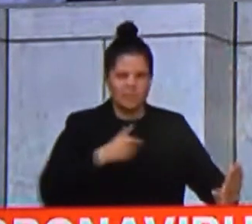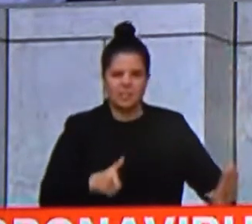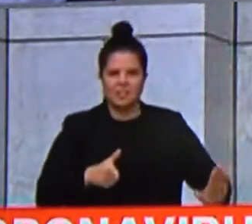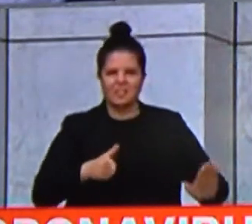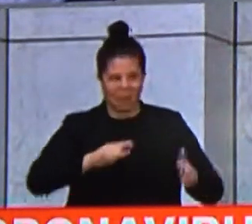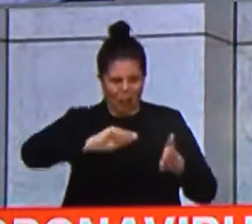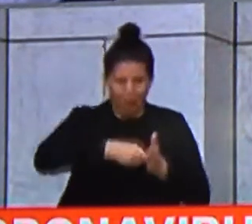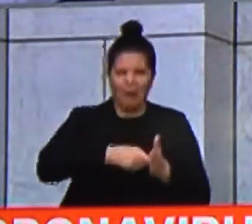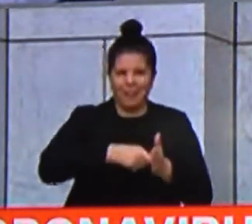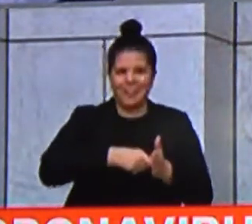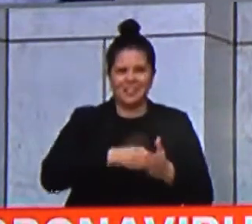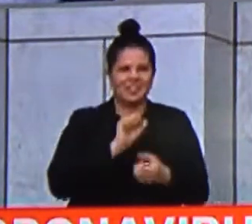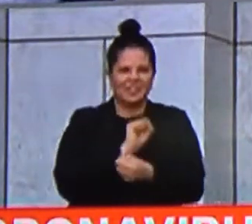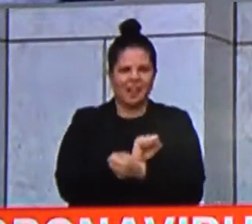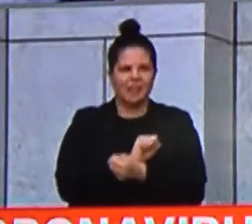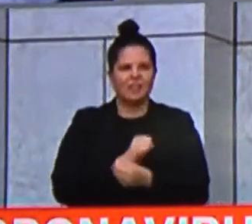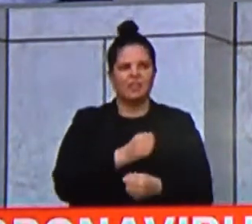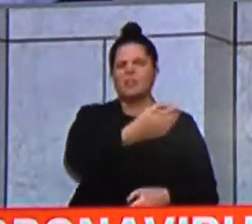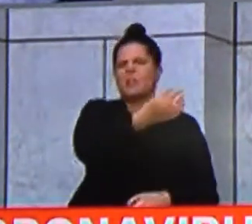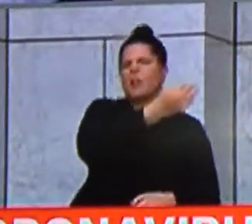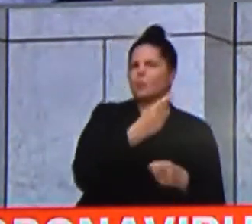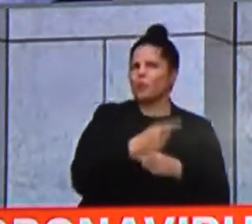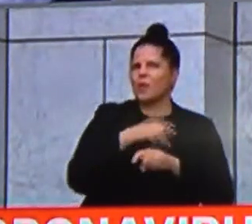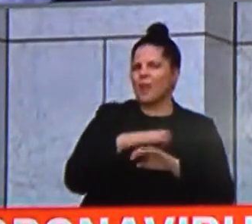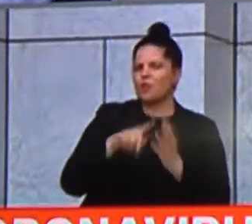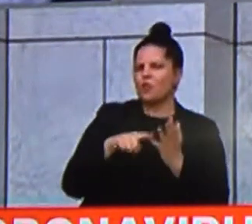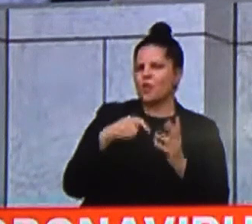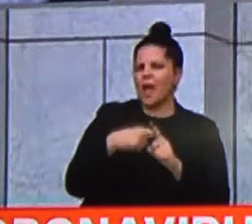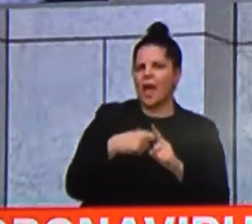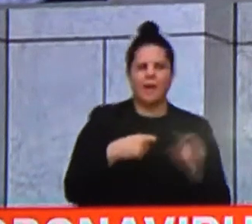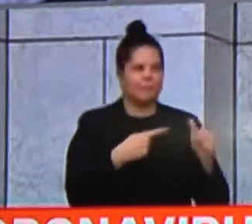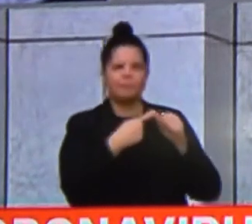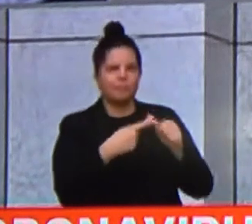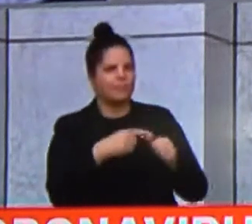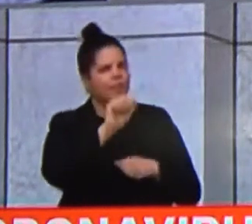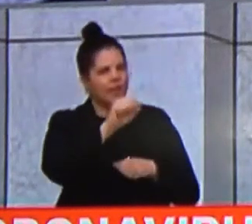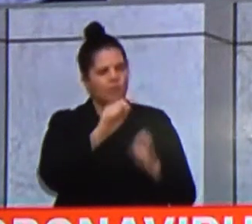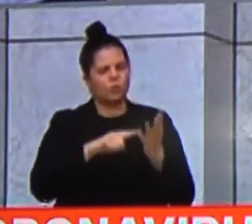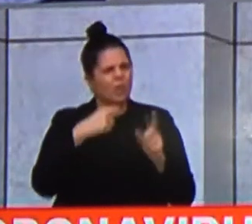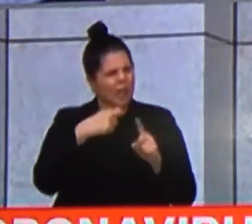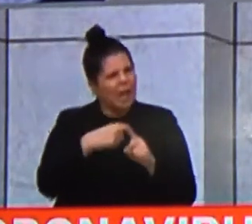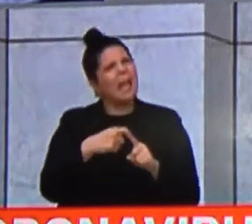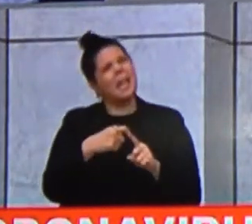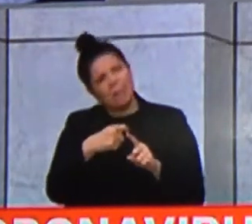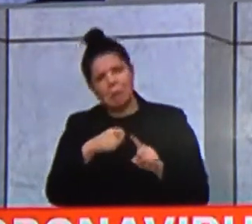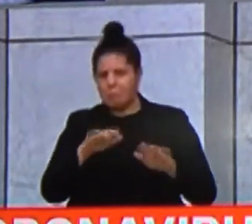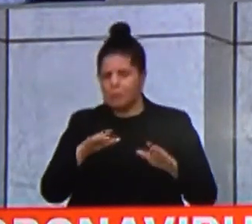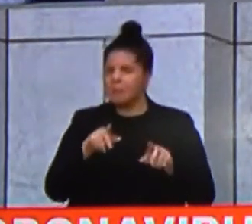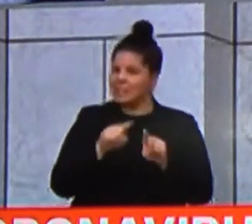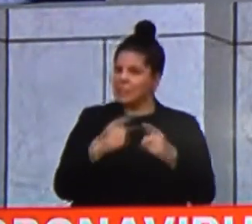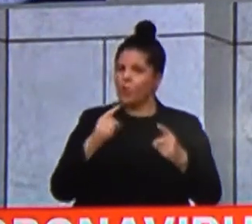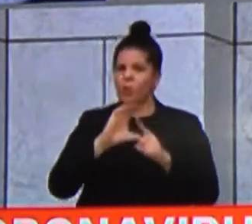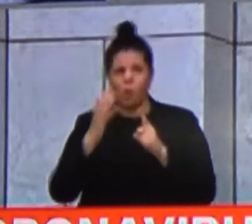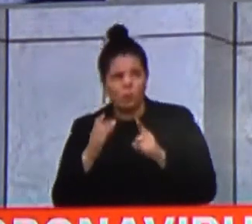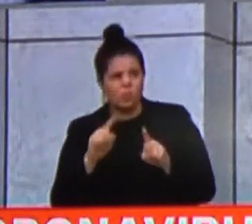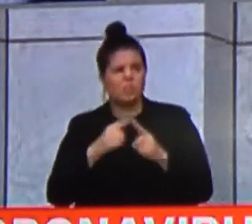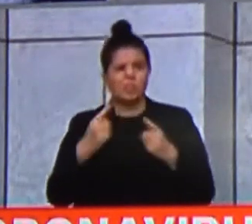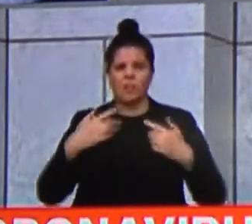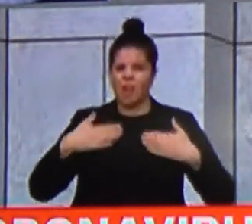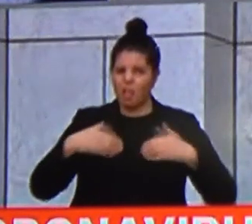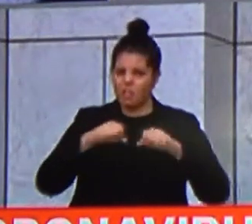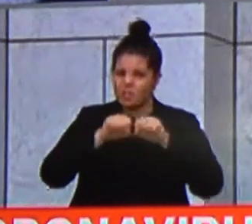say, is that the package would support those who have more recently been the victims of these closures that